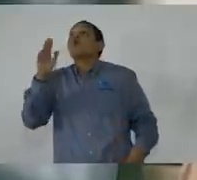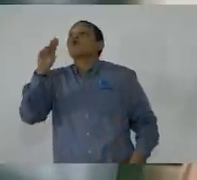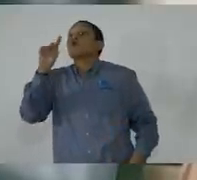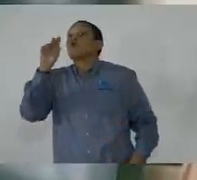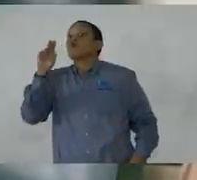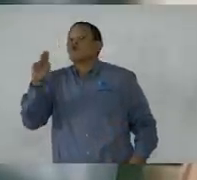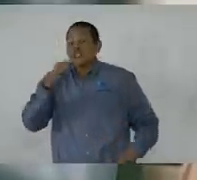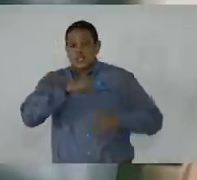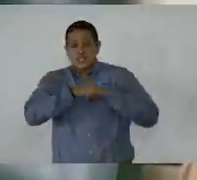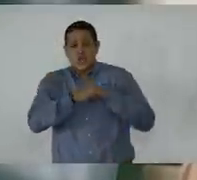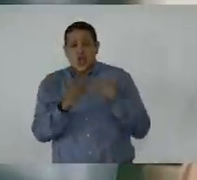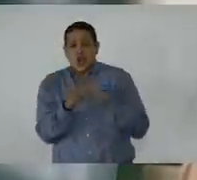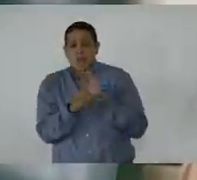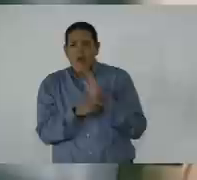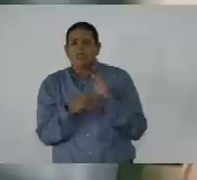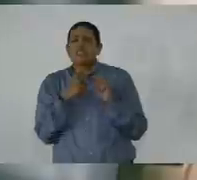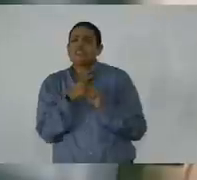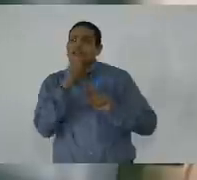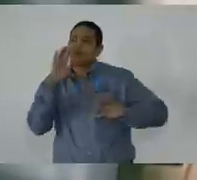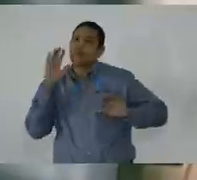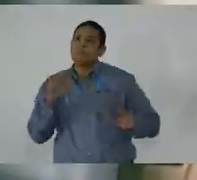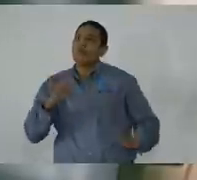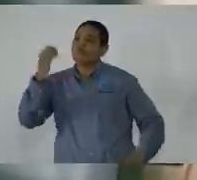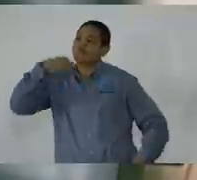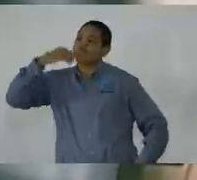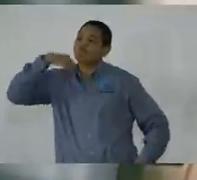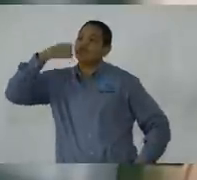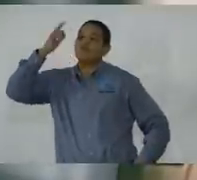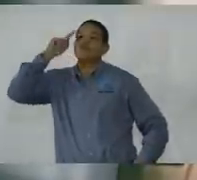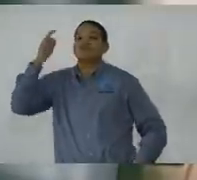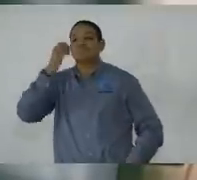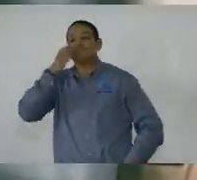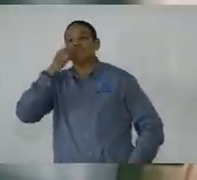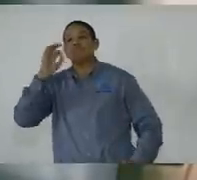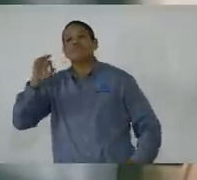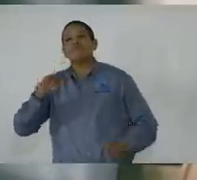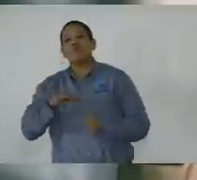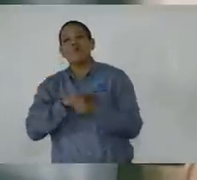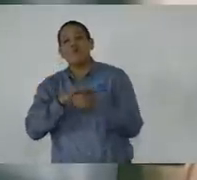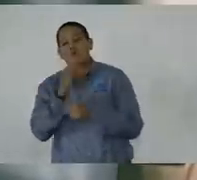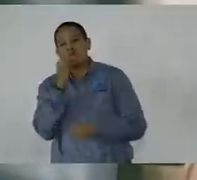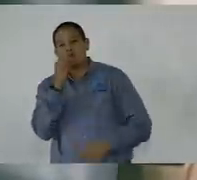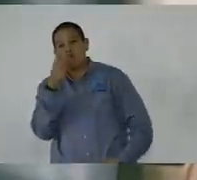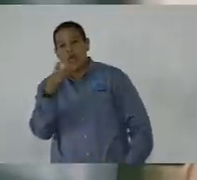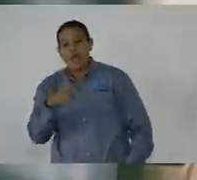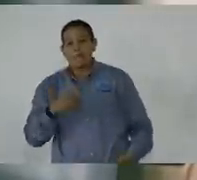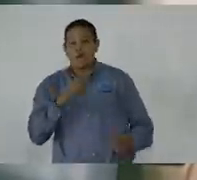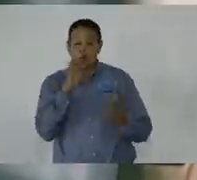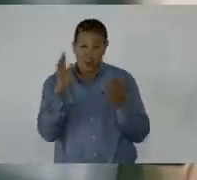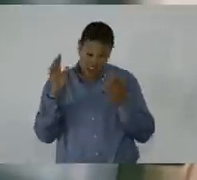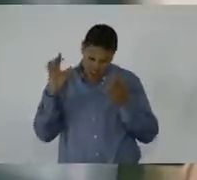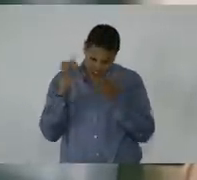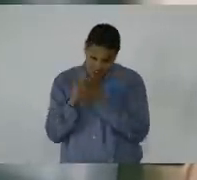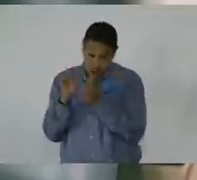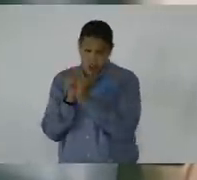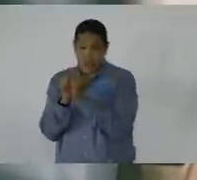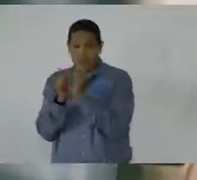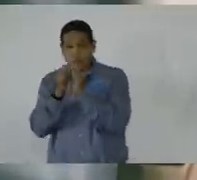policy to boost consumption of nutritious local foods. We will bind together with